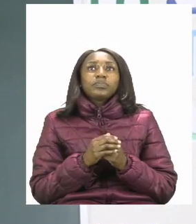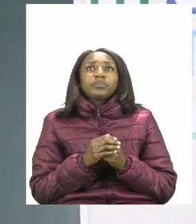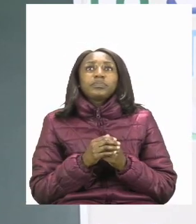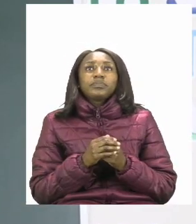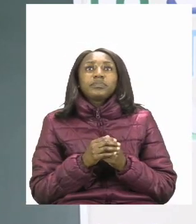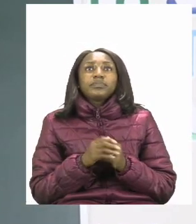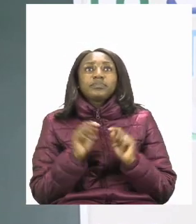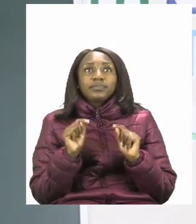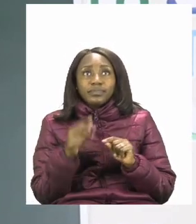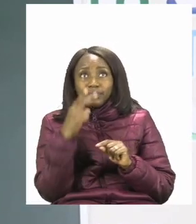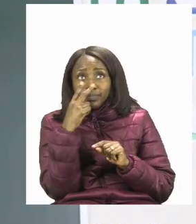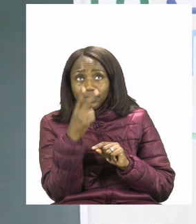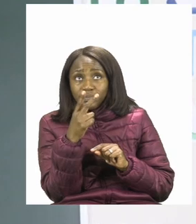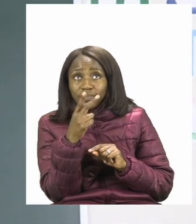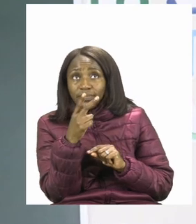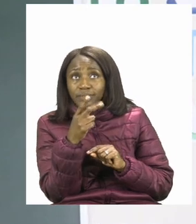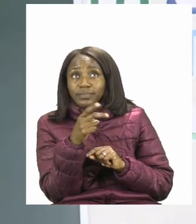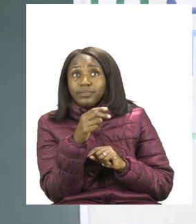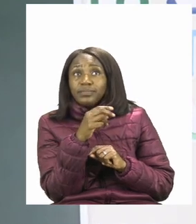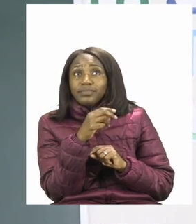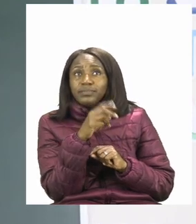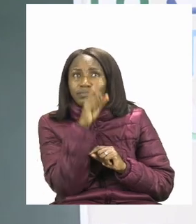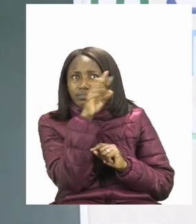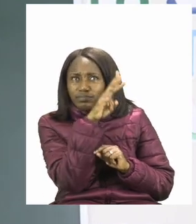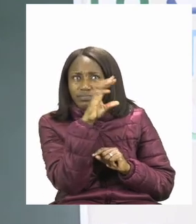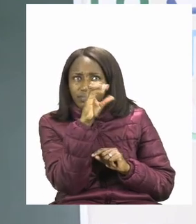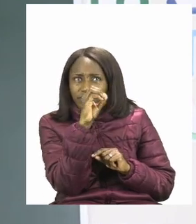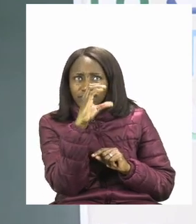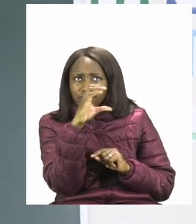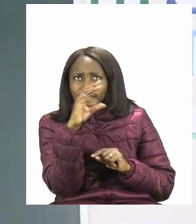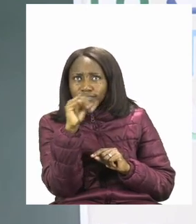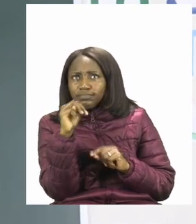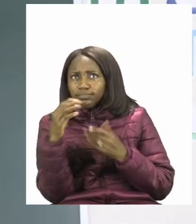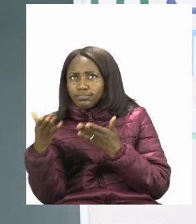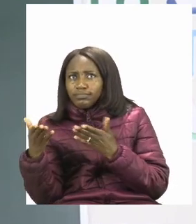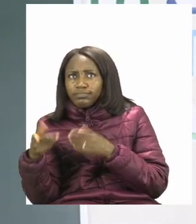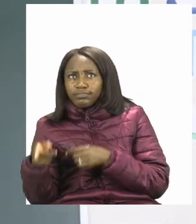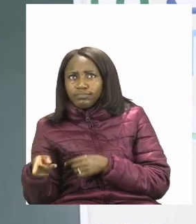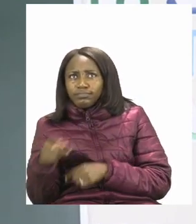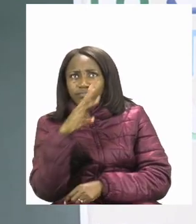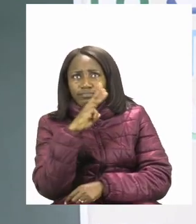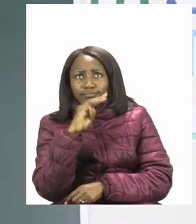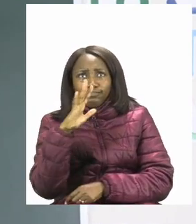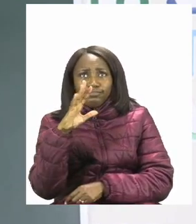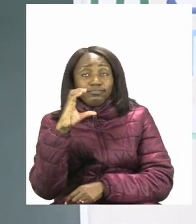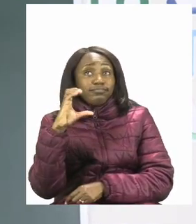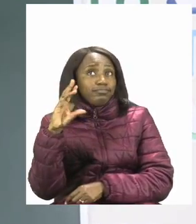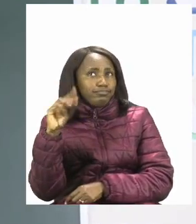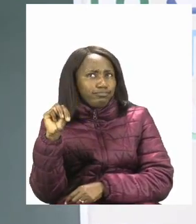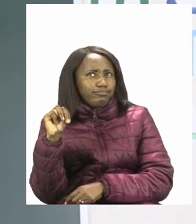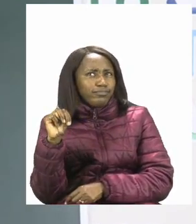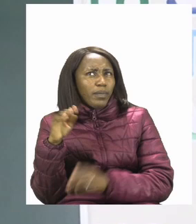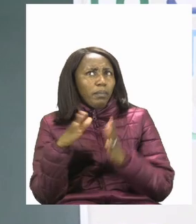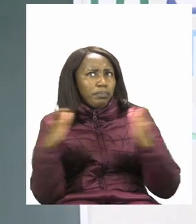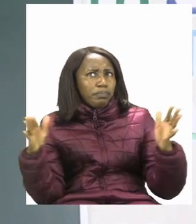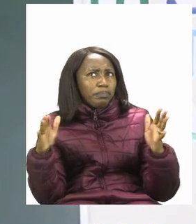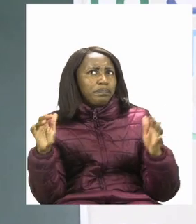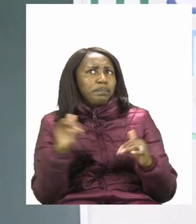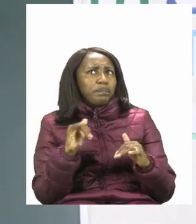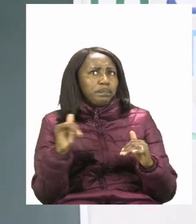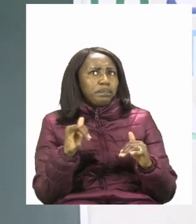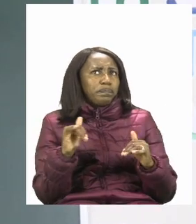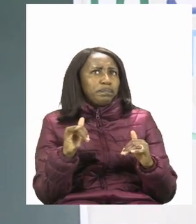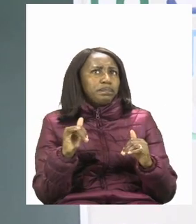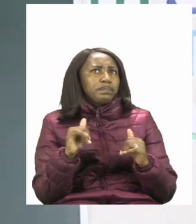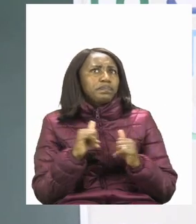this case, if I were to say between 30 centimeter line, this one, and my 35 centimeter